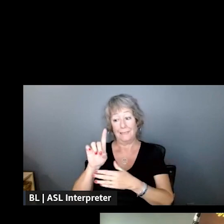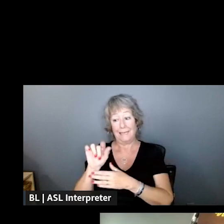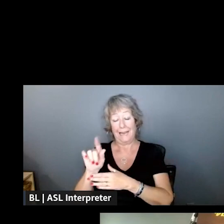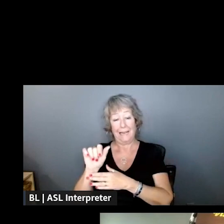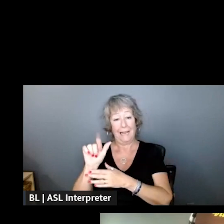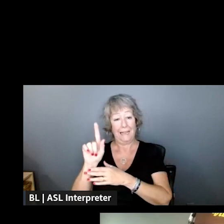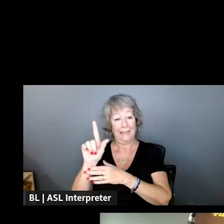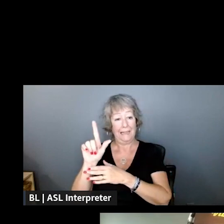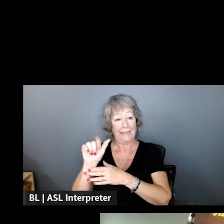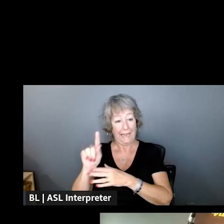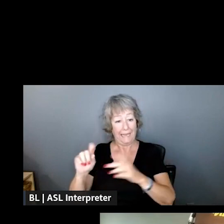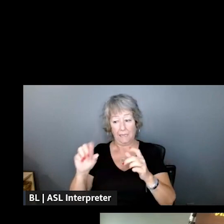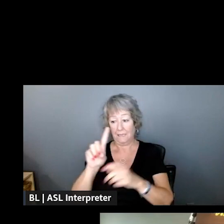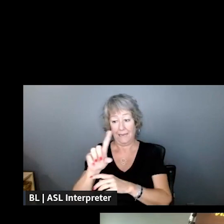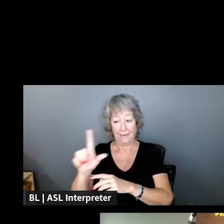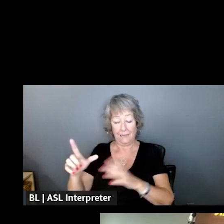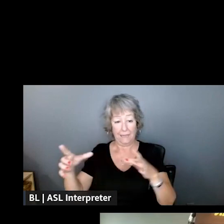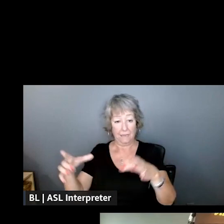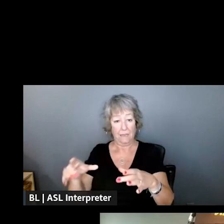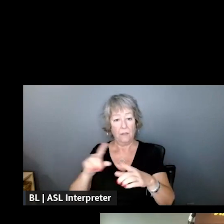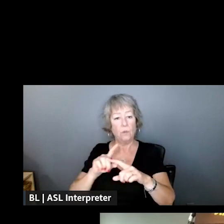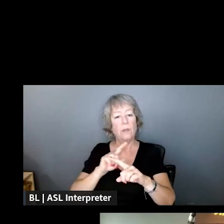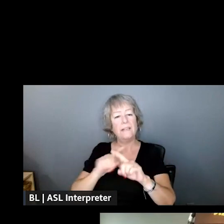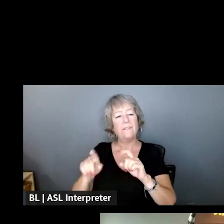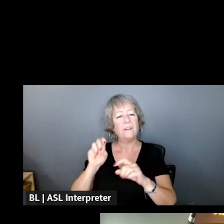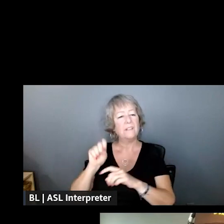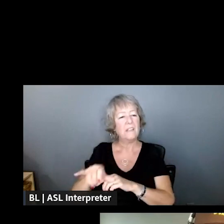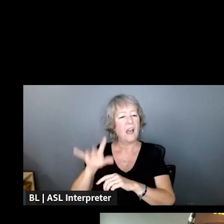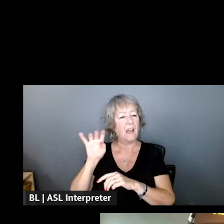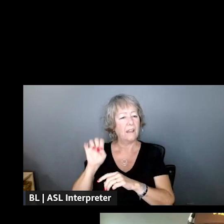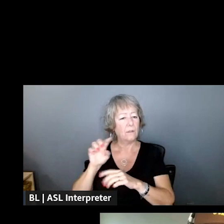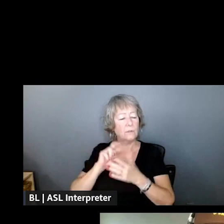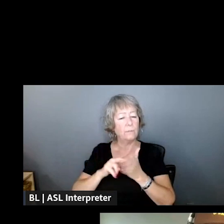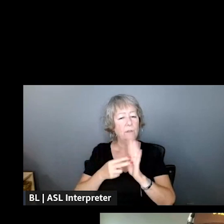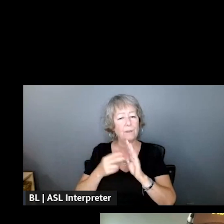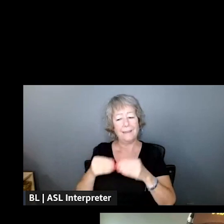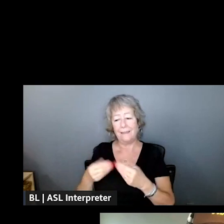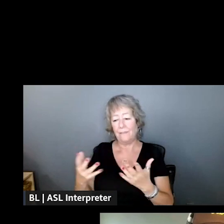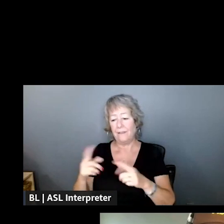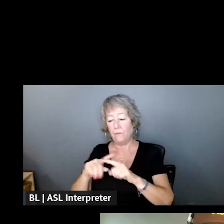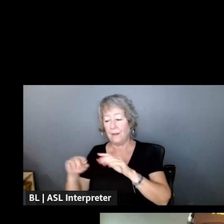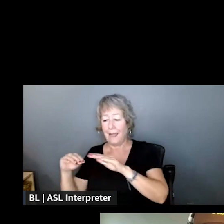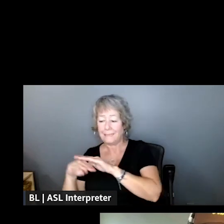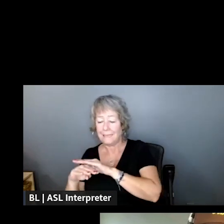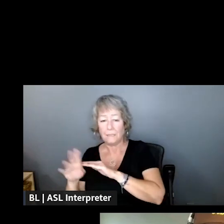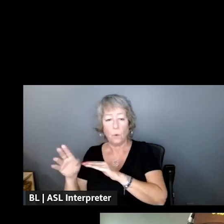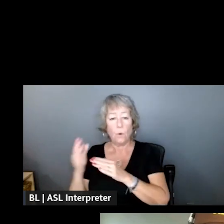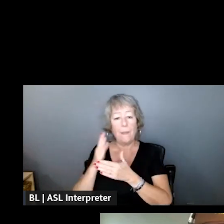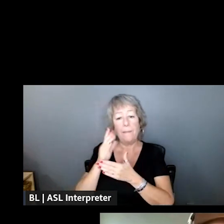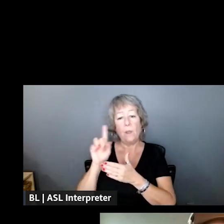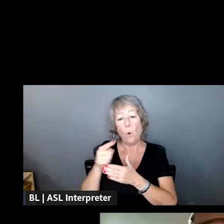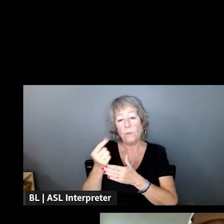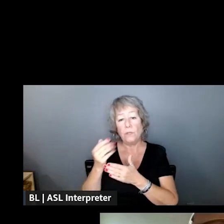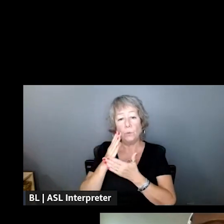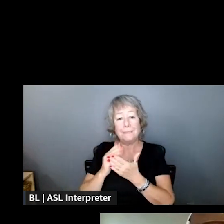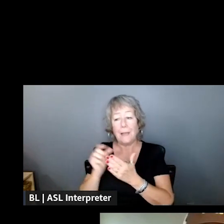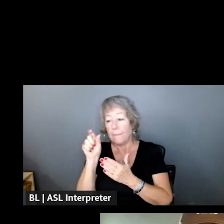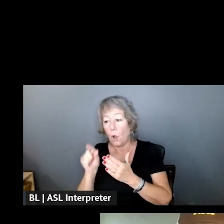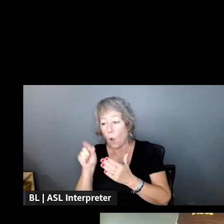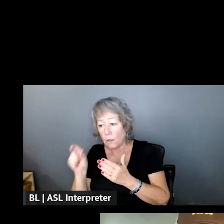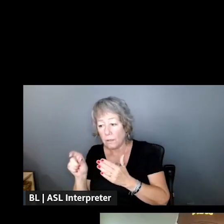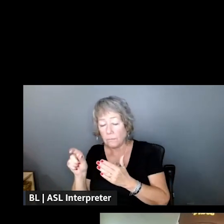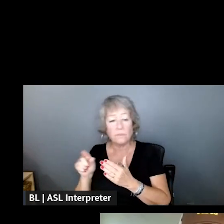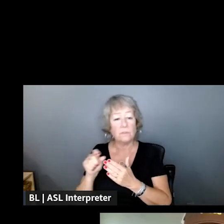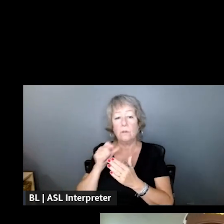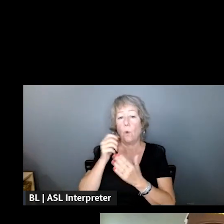a database style semantic. So you could give access to a subset of columns in that data lake table, or filter